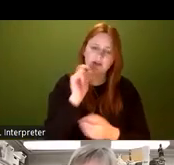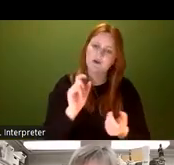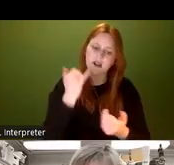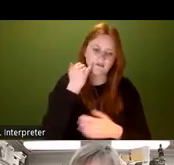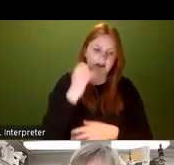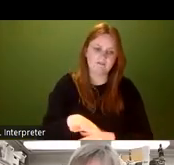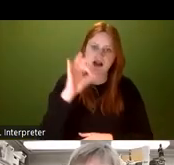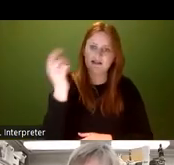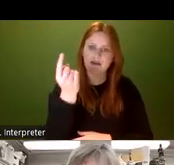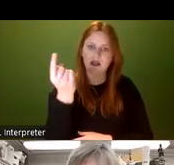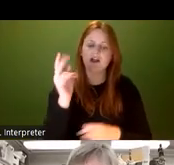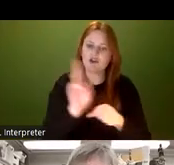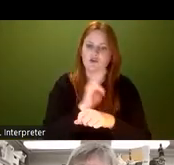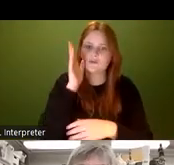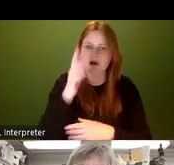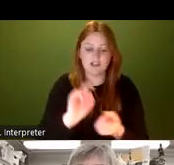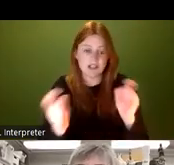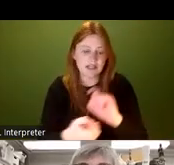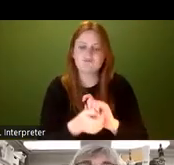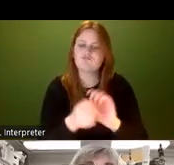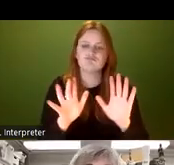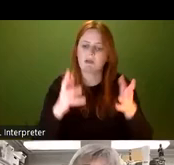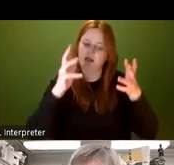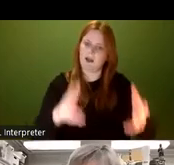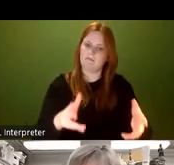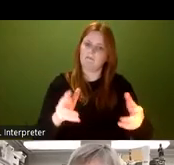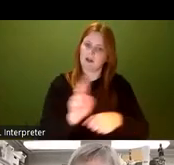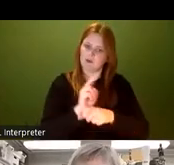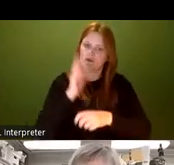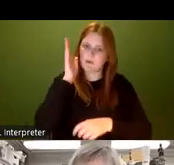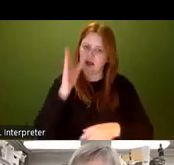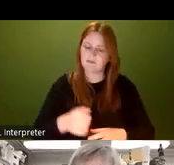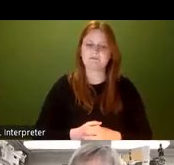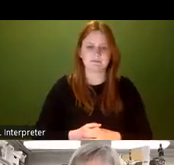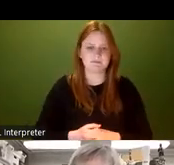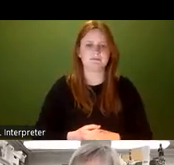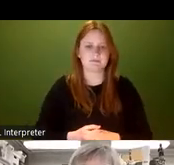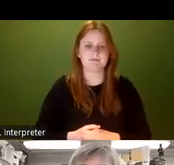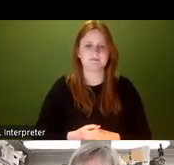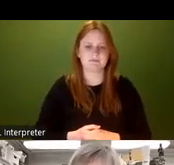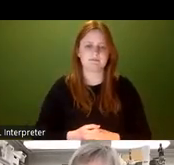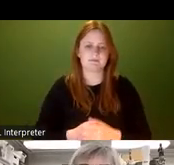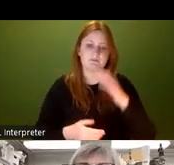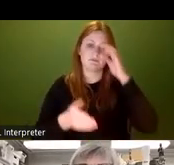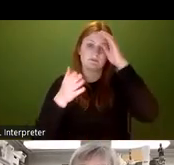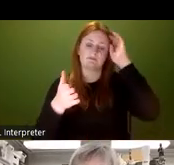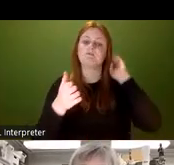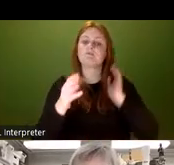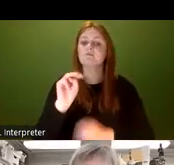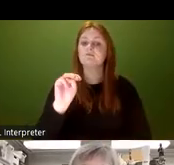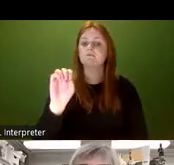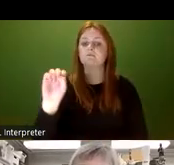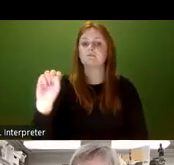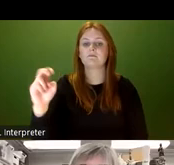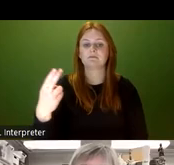find. I just use them as I find them. So here, what we're working on is a mesh